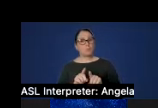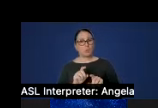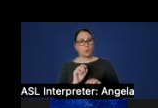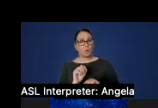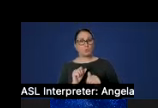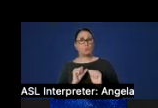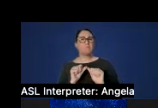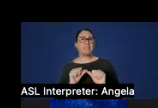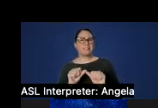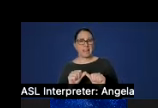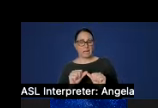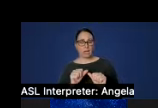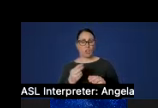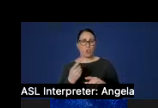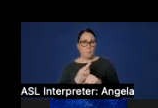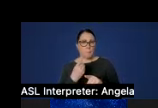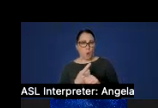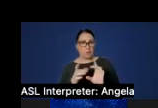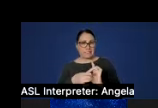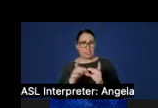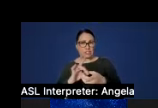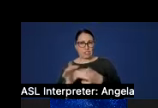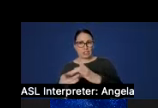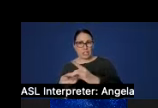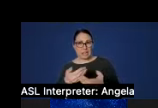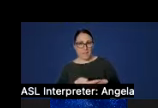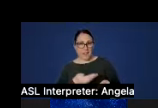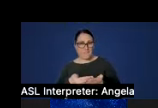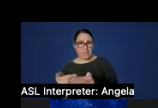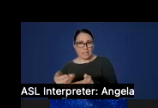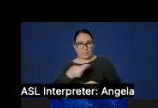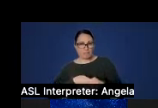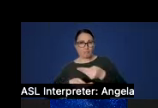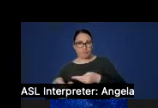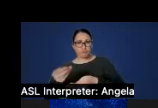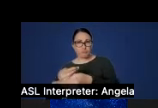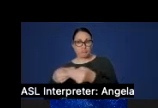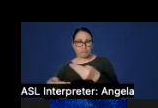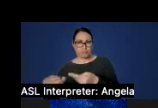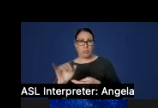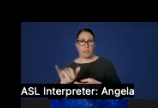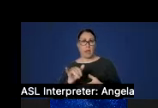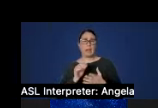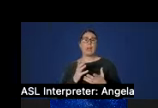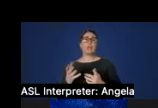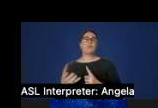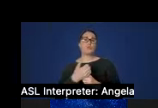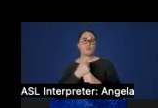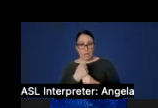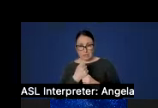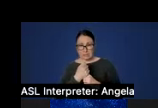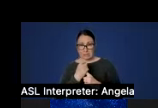appropriate chain of evidence. It's also their responsibility to apprehend, arrest, or arrest the